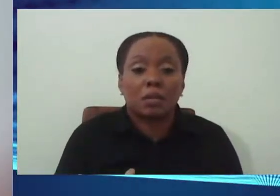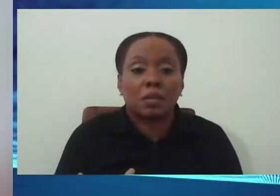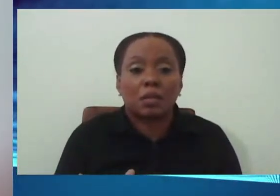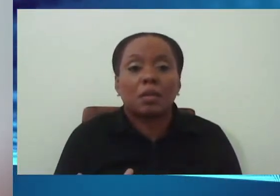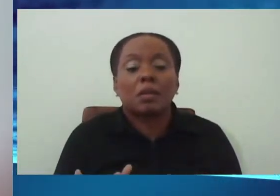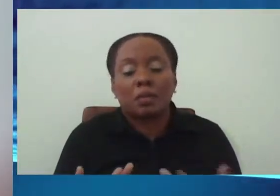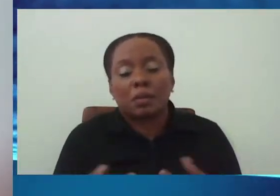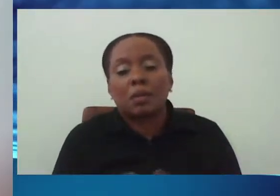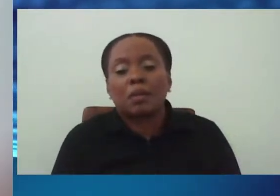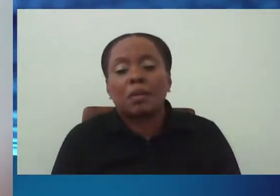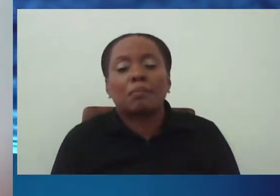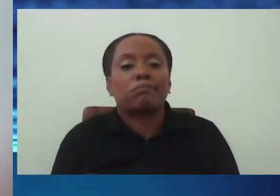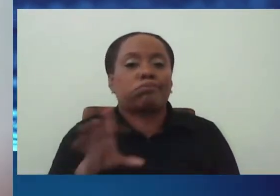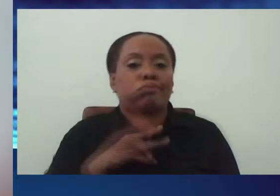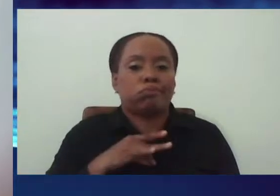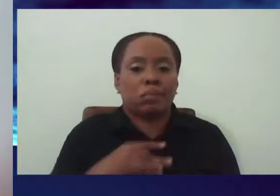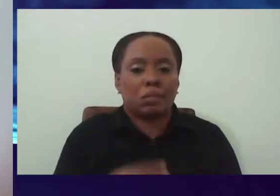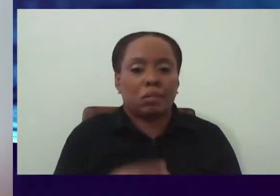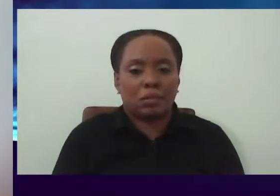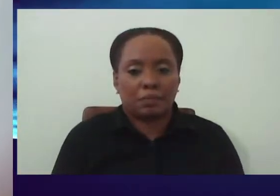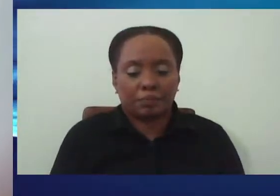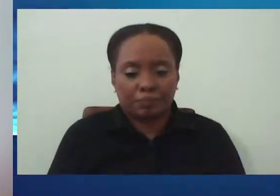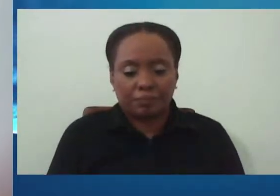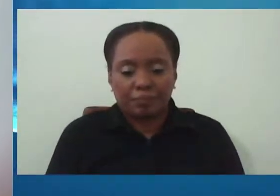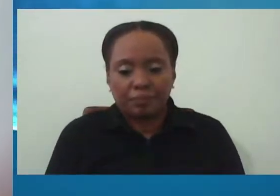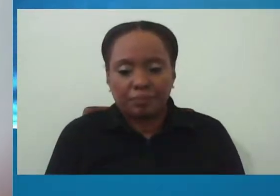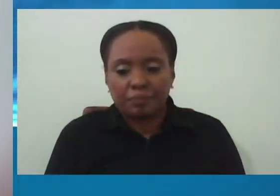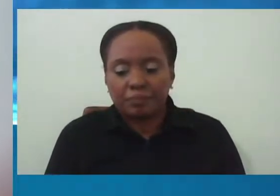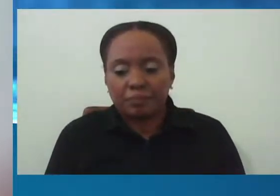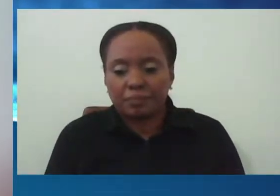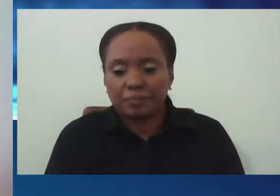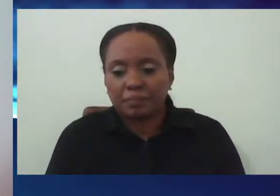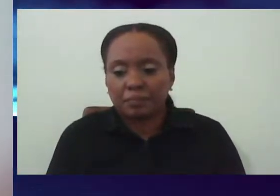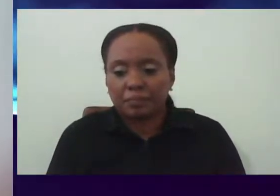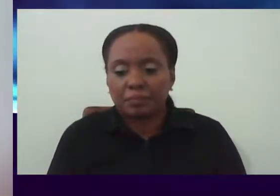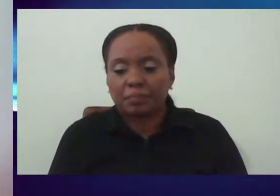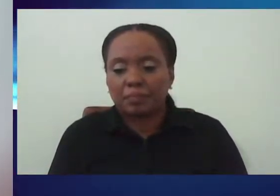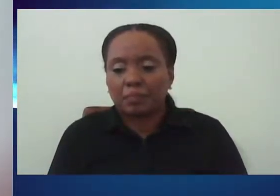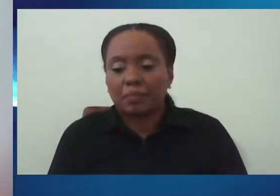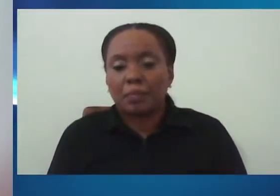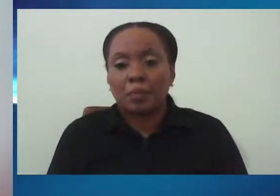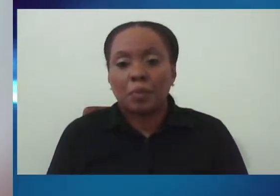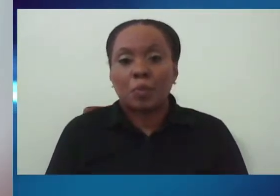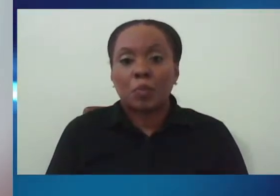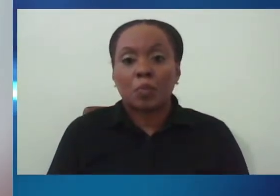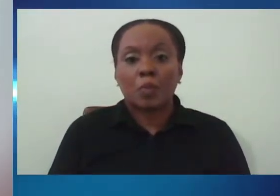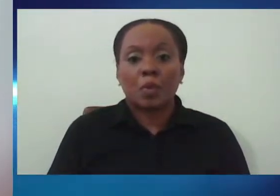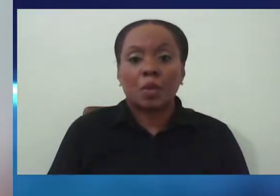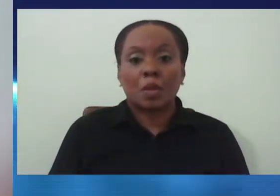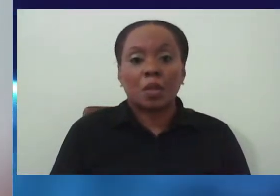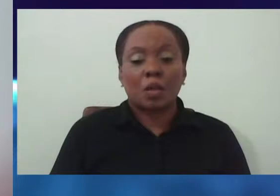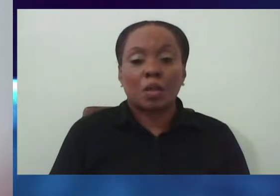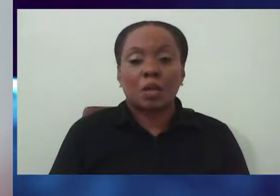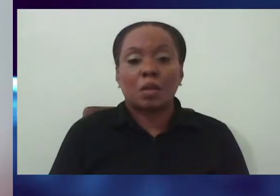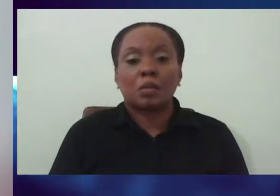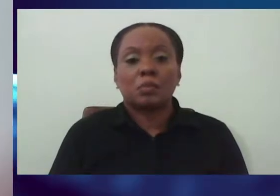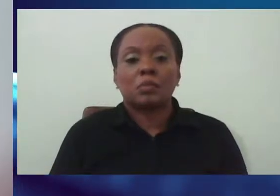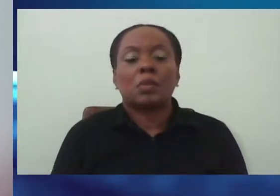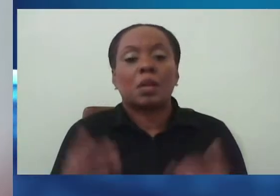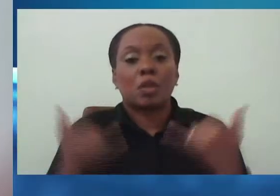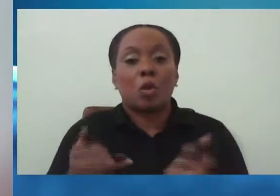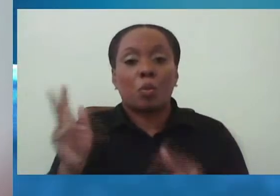5-day period in terms of the test has to do with how long it takes after you've been